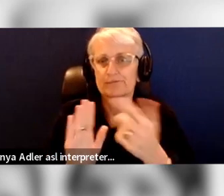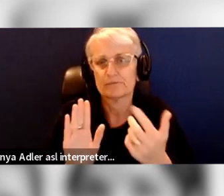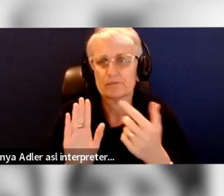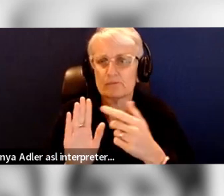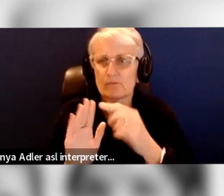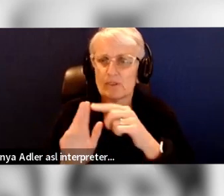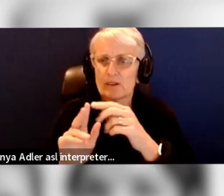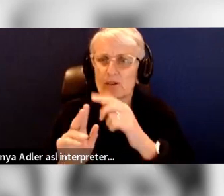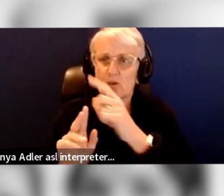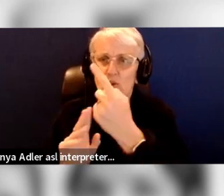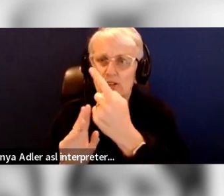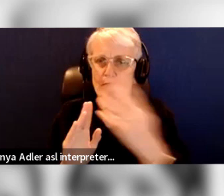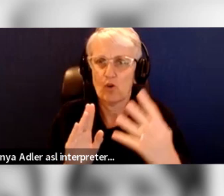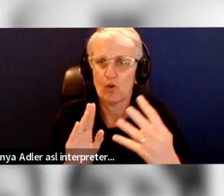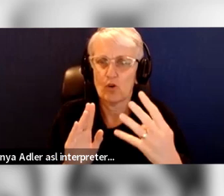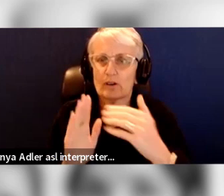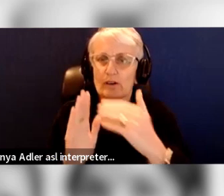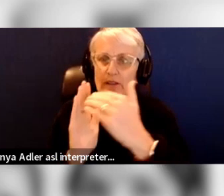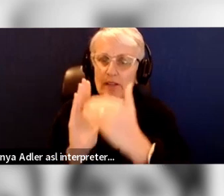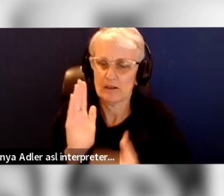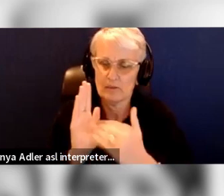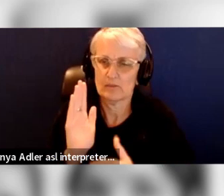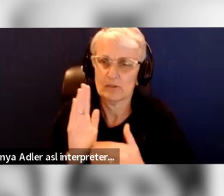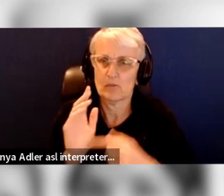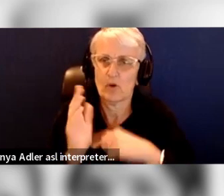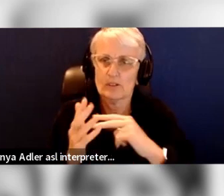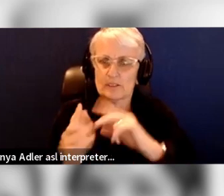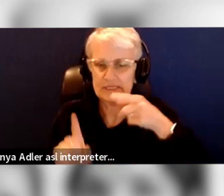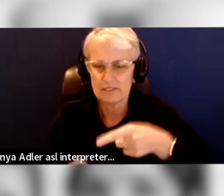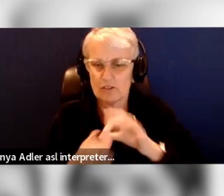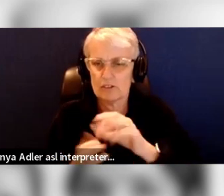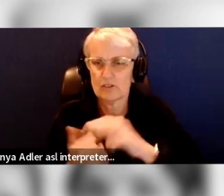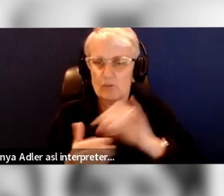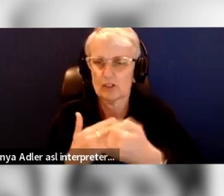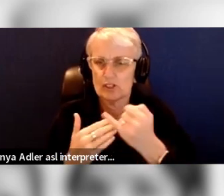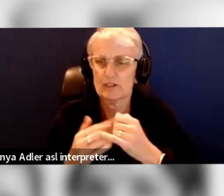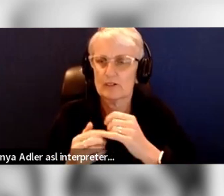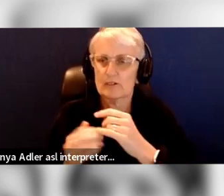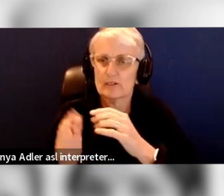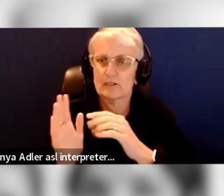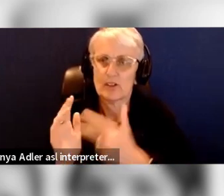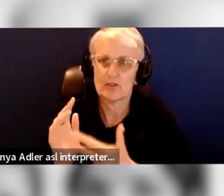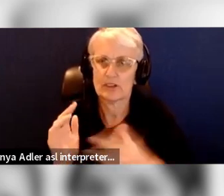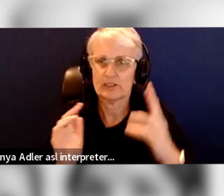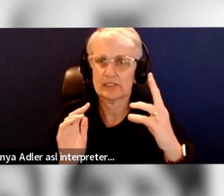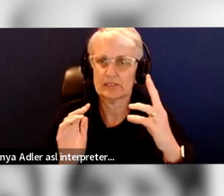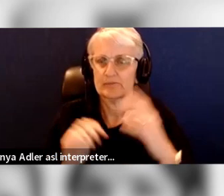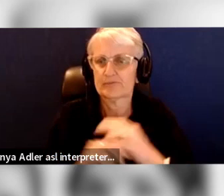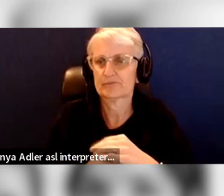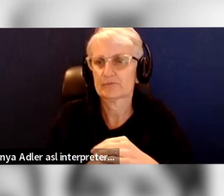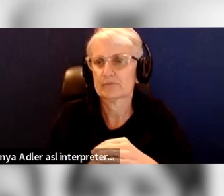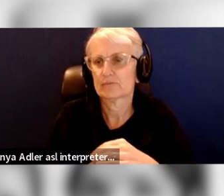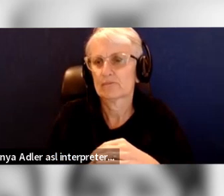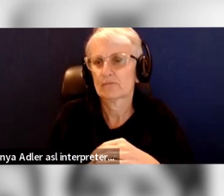weighted from 1 to 4, and then the bottom questions are more project specific and they're rated from 3 to 6. So you'll